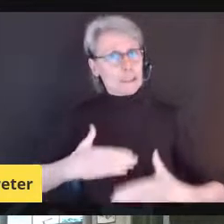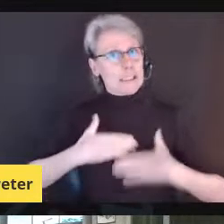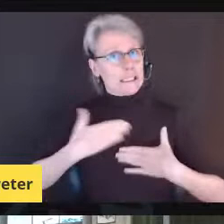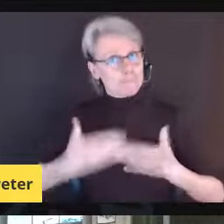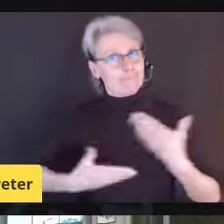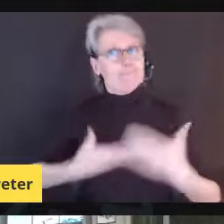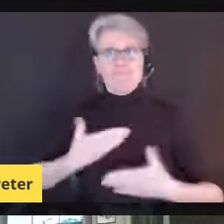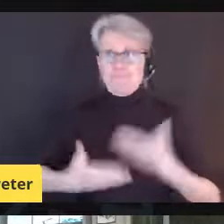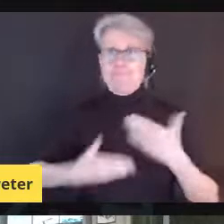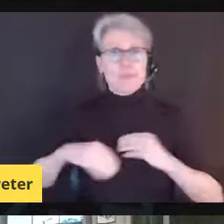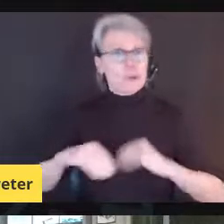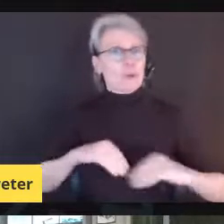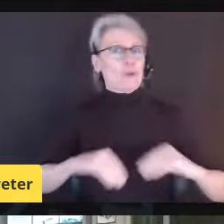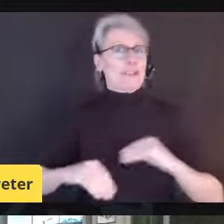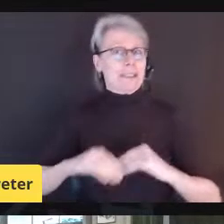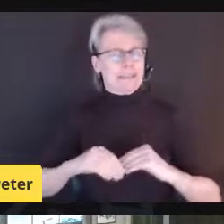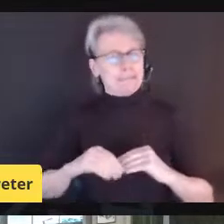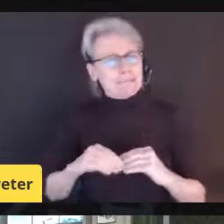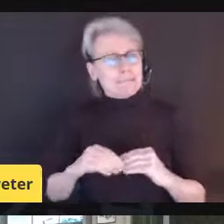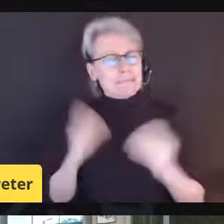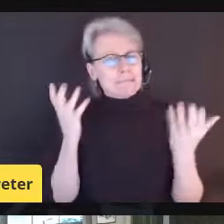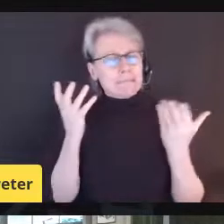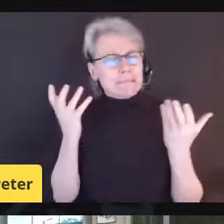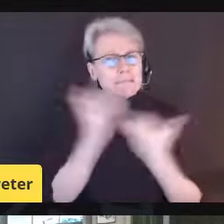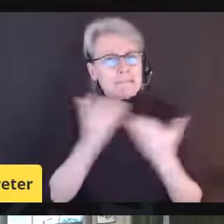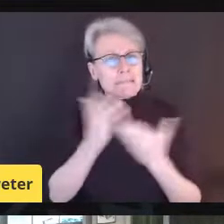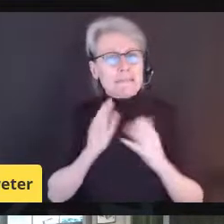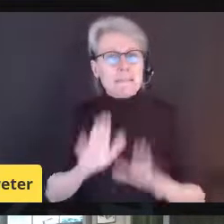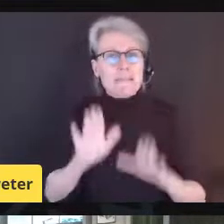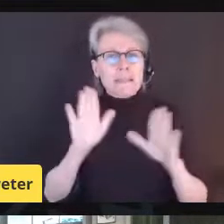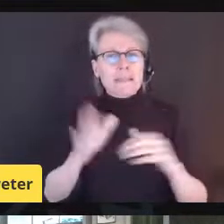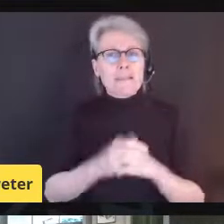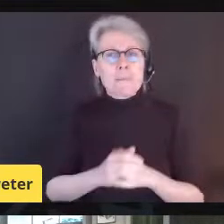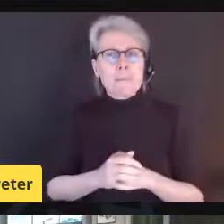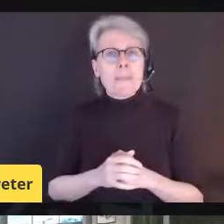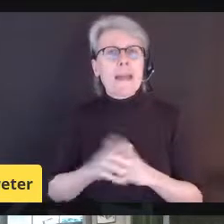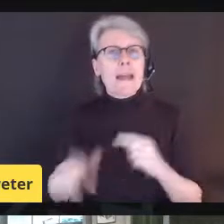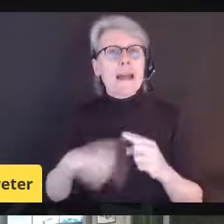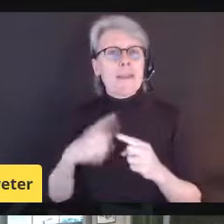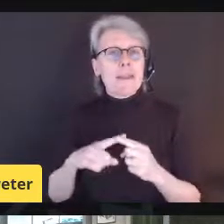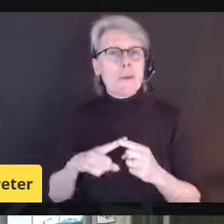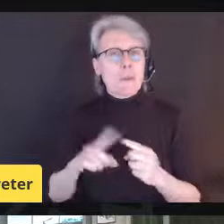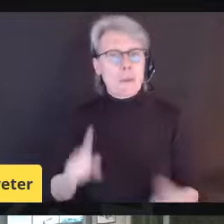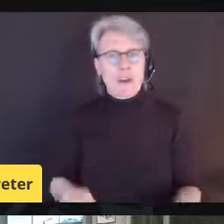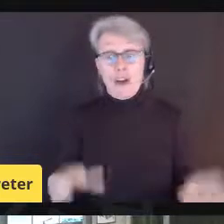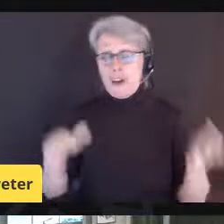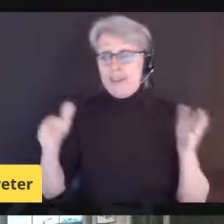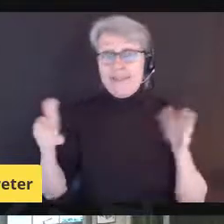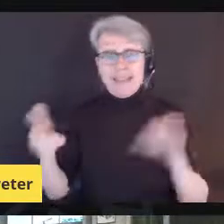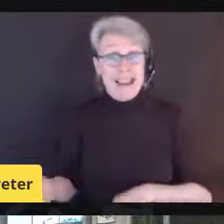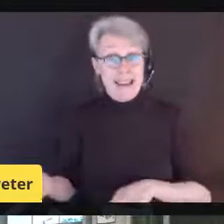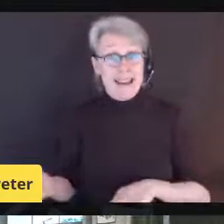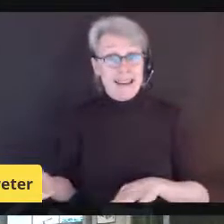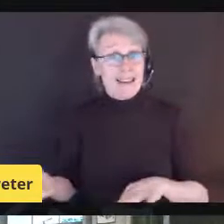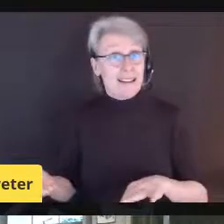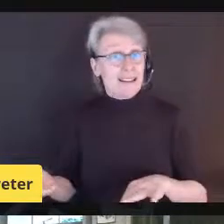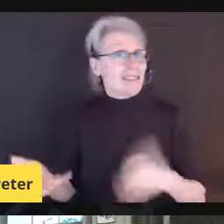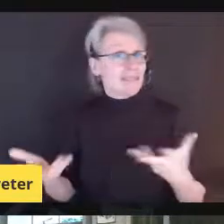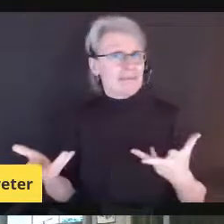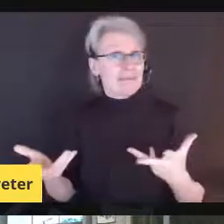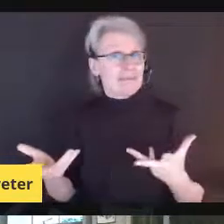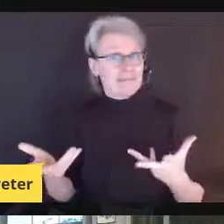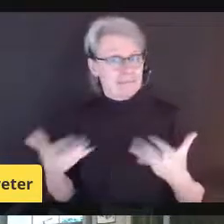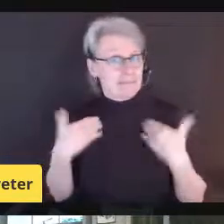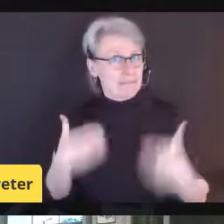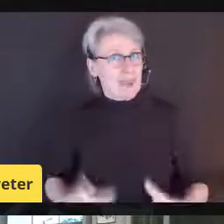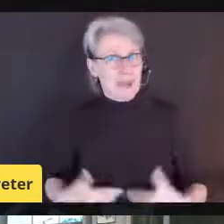And then wow. Then Athena goes and exchanges it once we're done. So it's